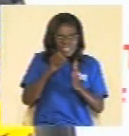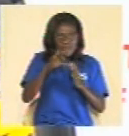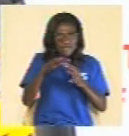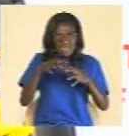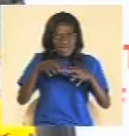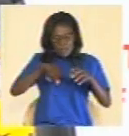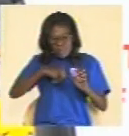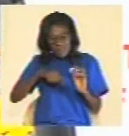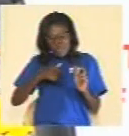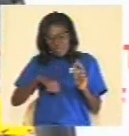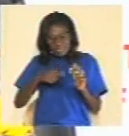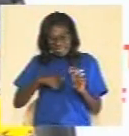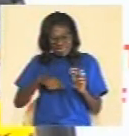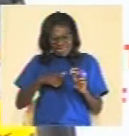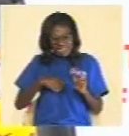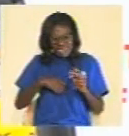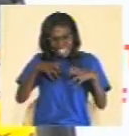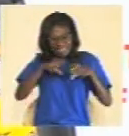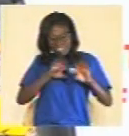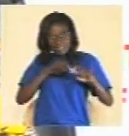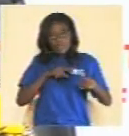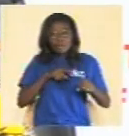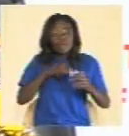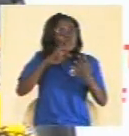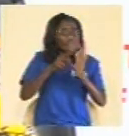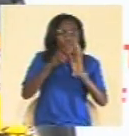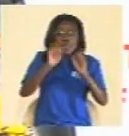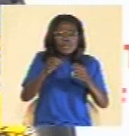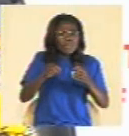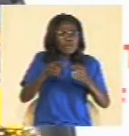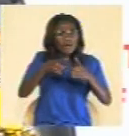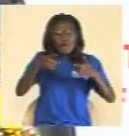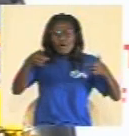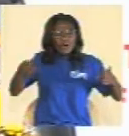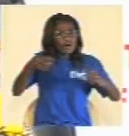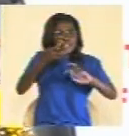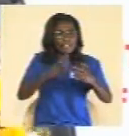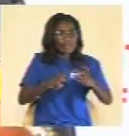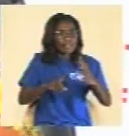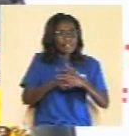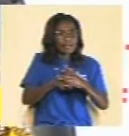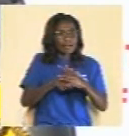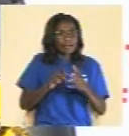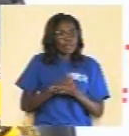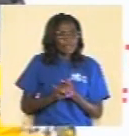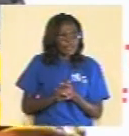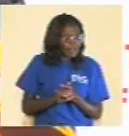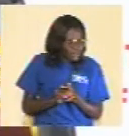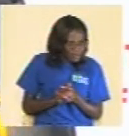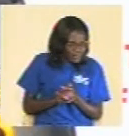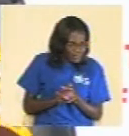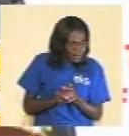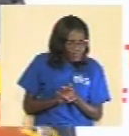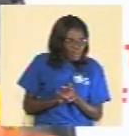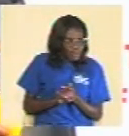leprosy. And sometimes, like I said, we can then get side effect of medication, which is also part of the damage that we get, especially in